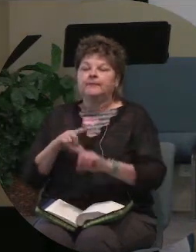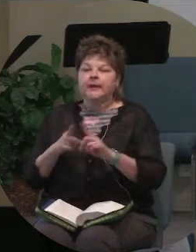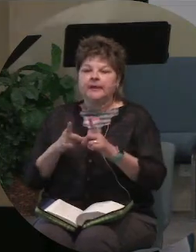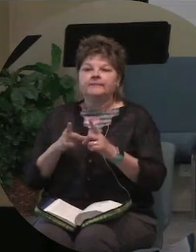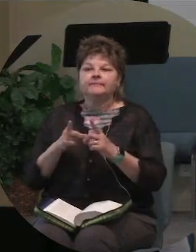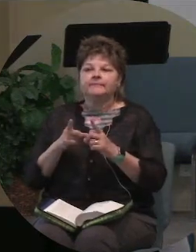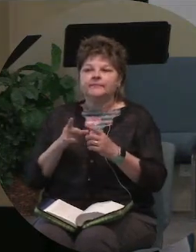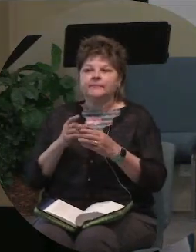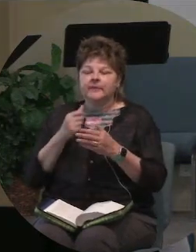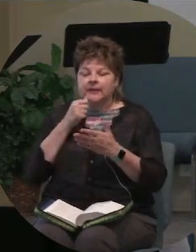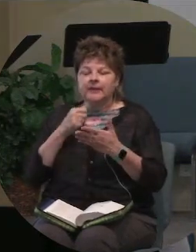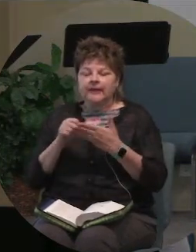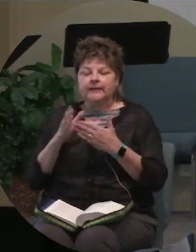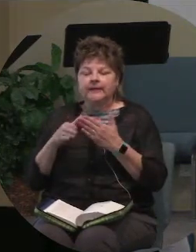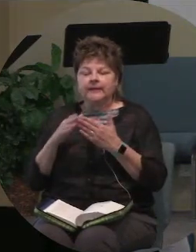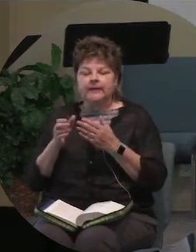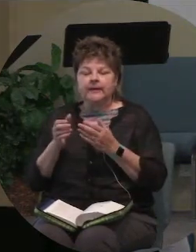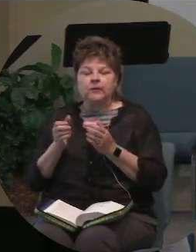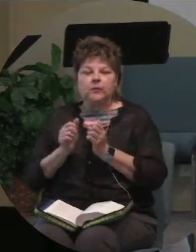letter,